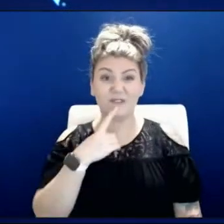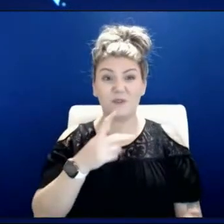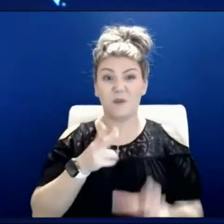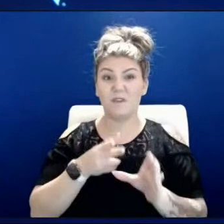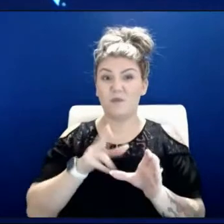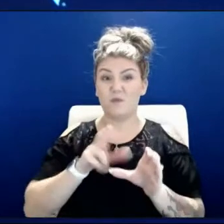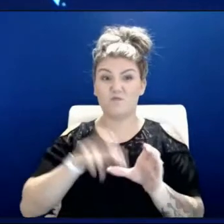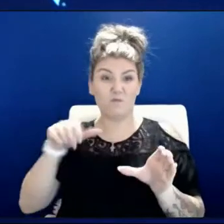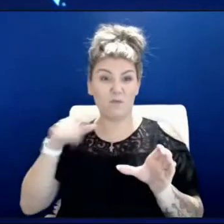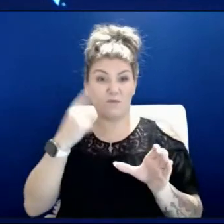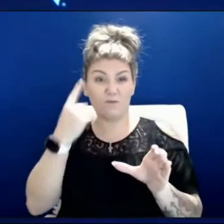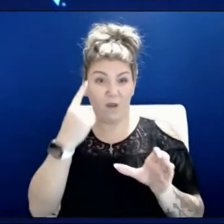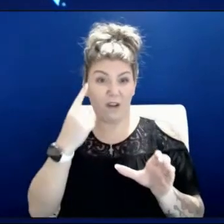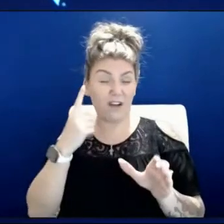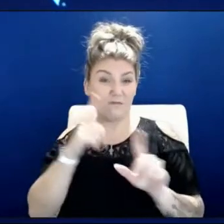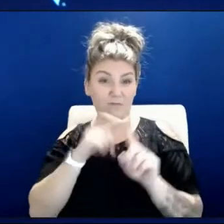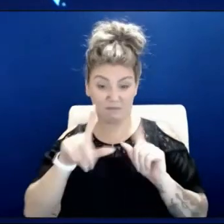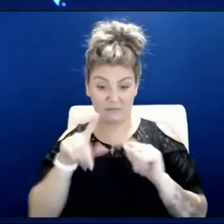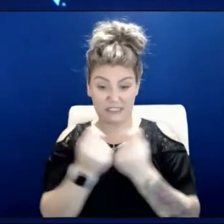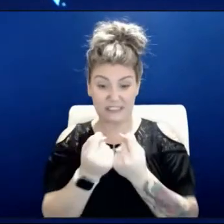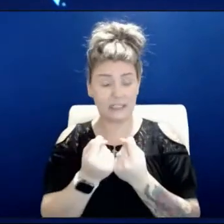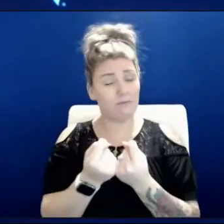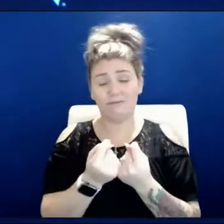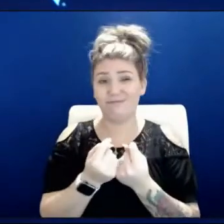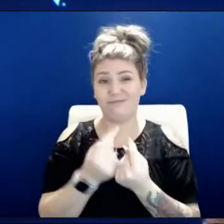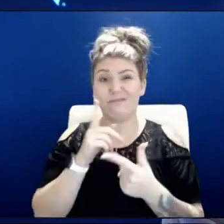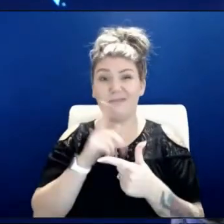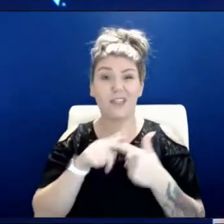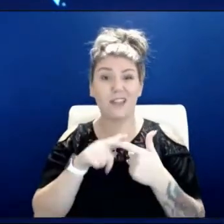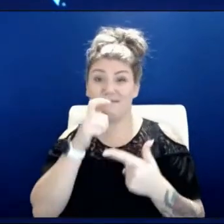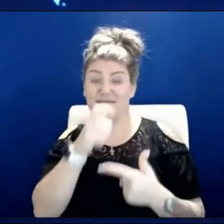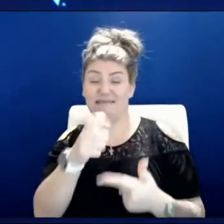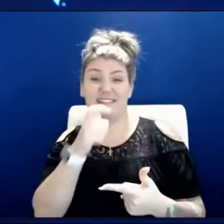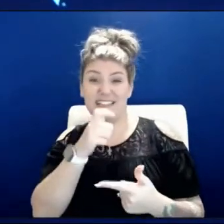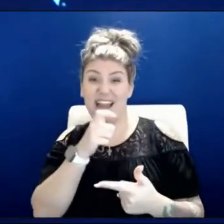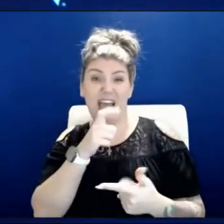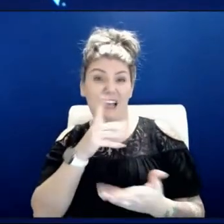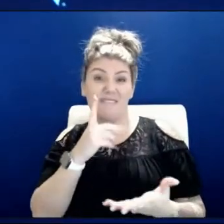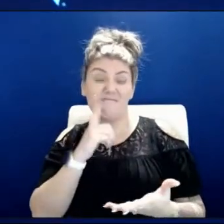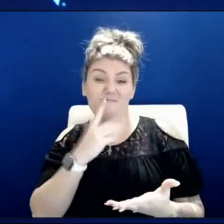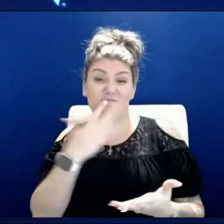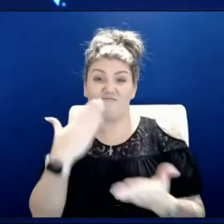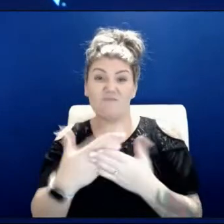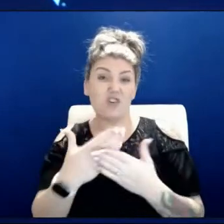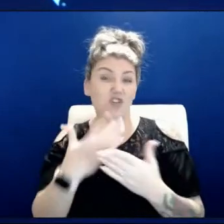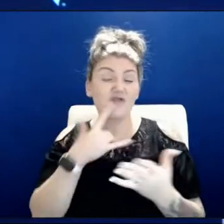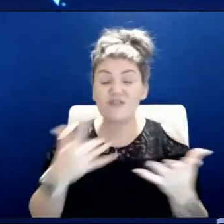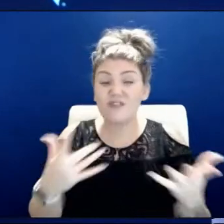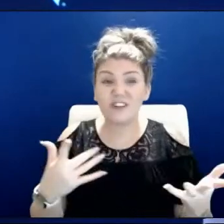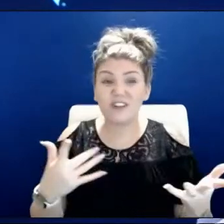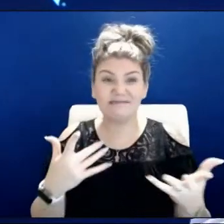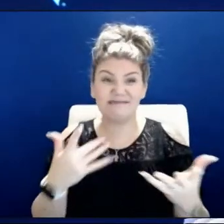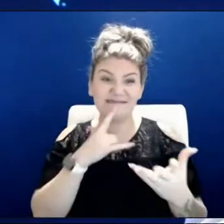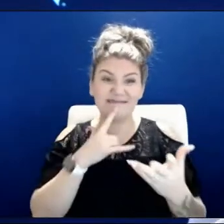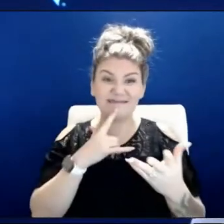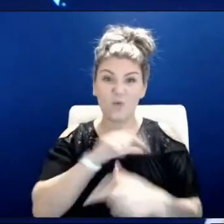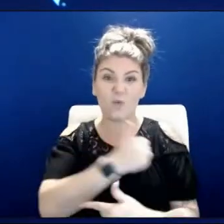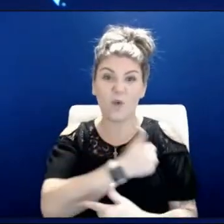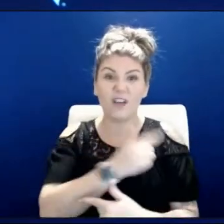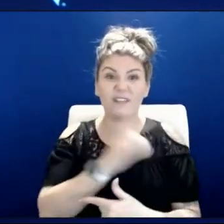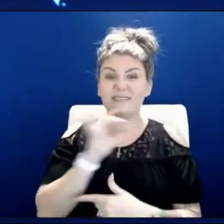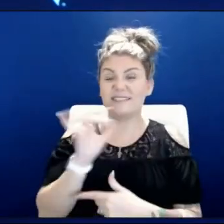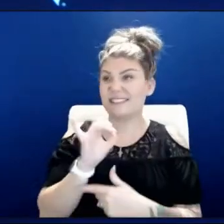the team loses its credibility. It's kind of watching Patrick Mahomes in the Super Bowl against Tampa Bay Buccaneers without an offensive line. It doesn't go as